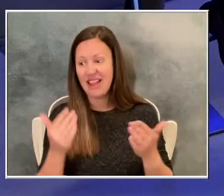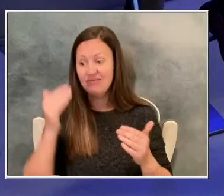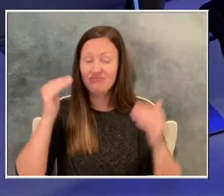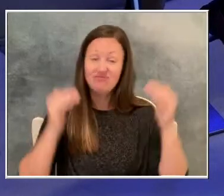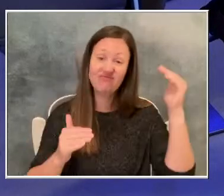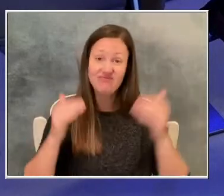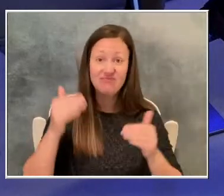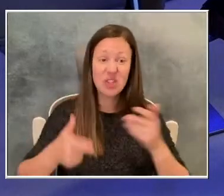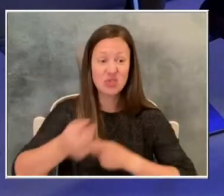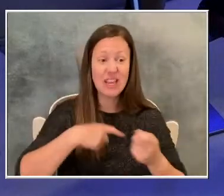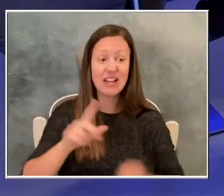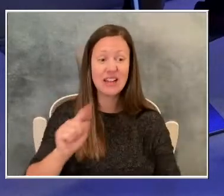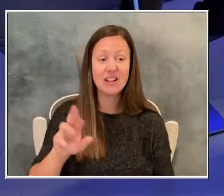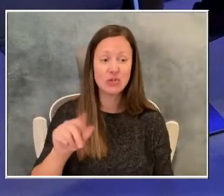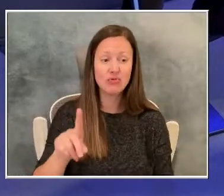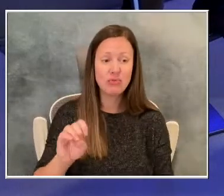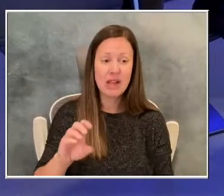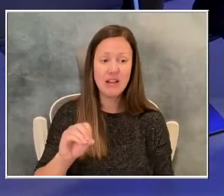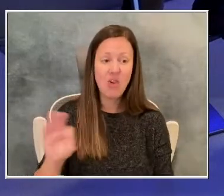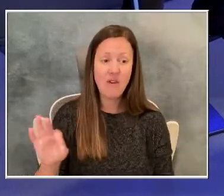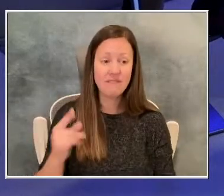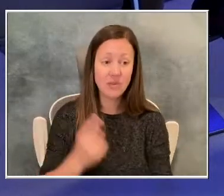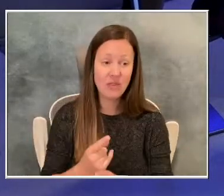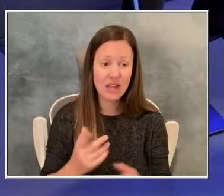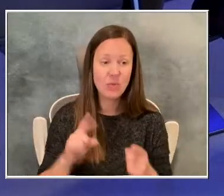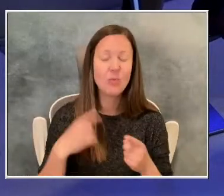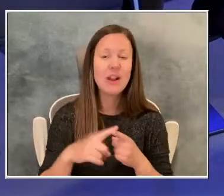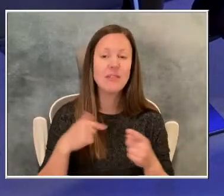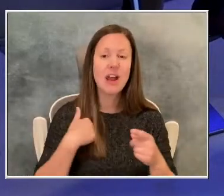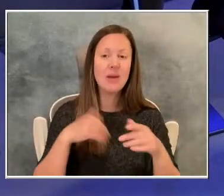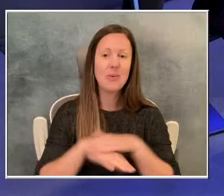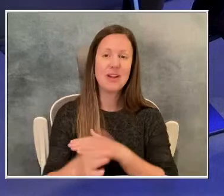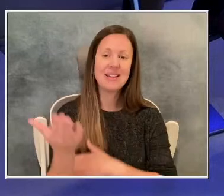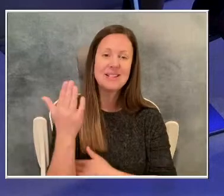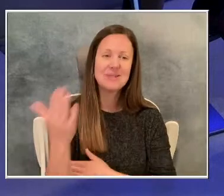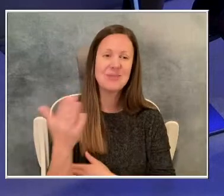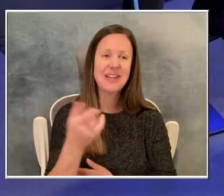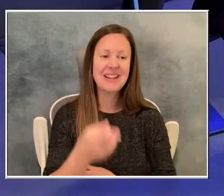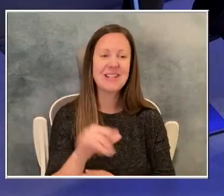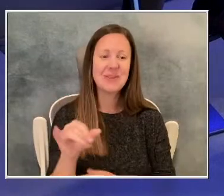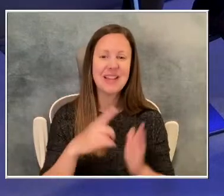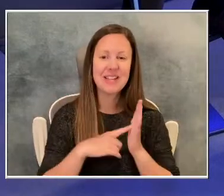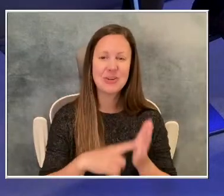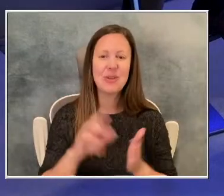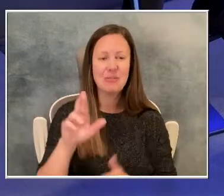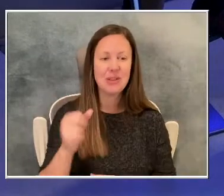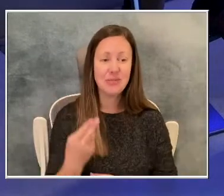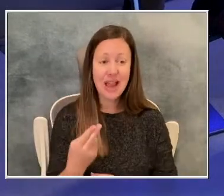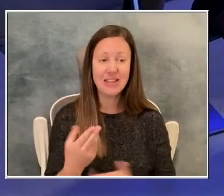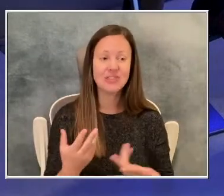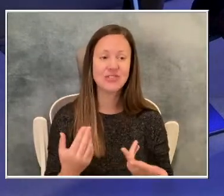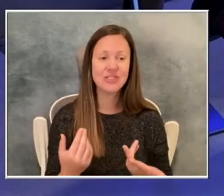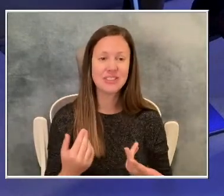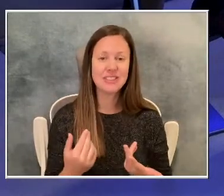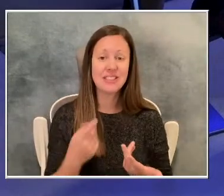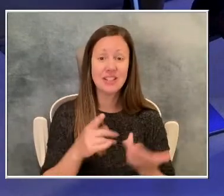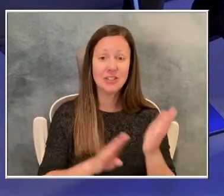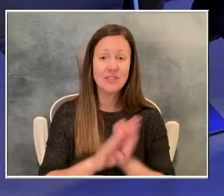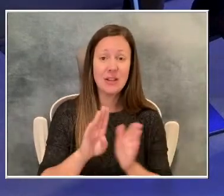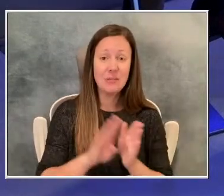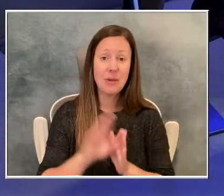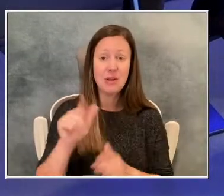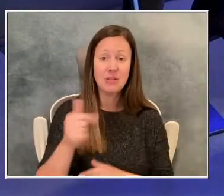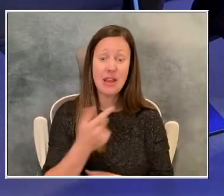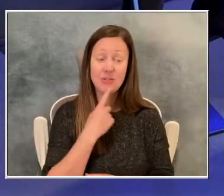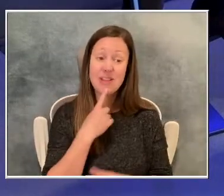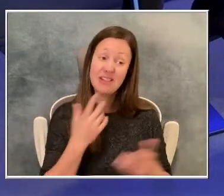trade-off. It's a trade-off. And when I walked in this morning, if I could say, you were like showing me the rash that you had developed on your leg. You said, actually, this is